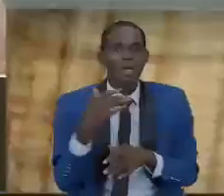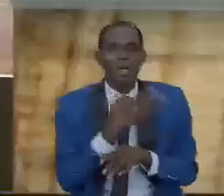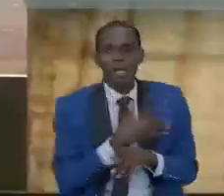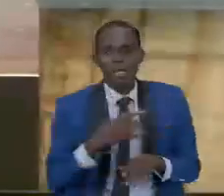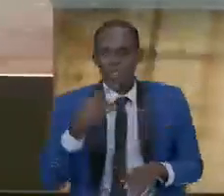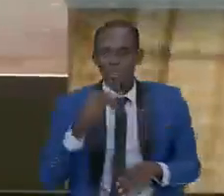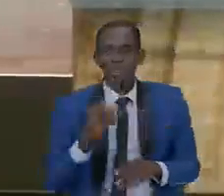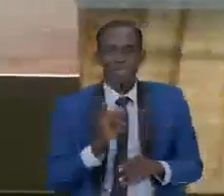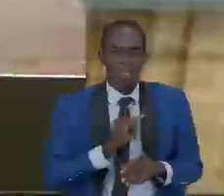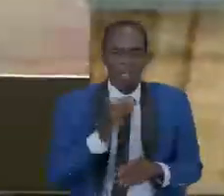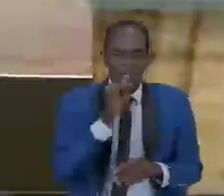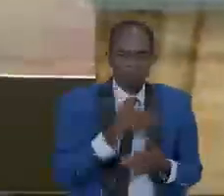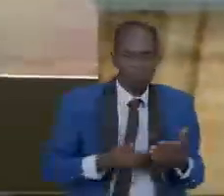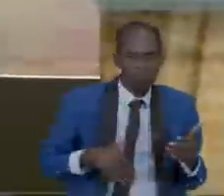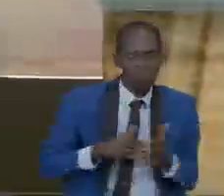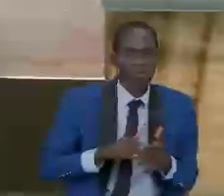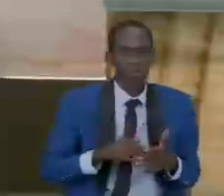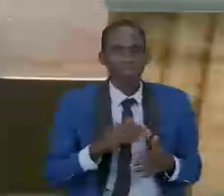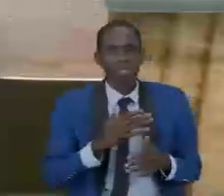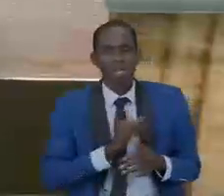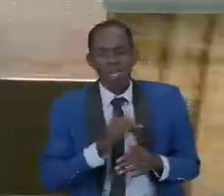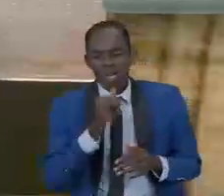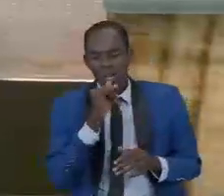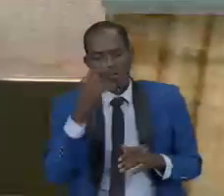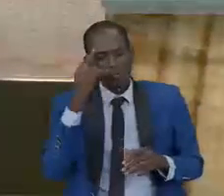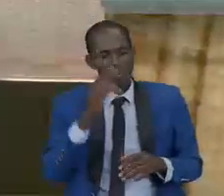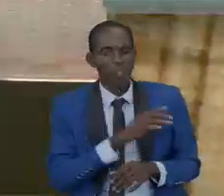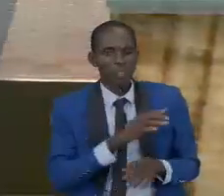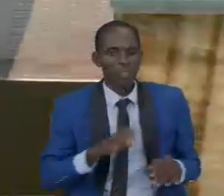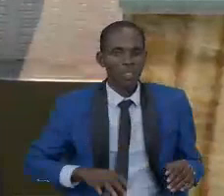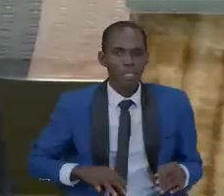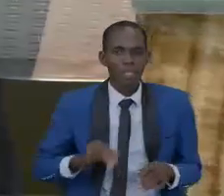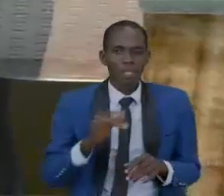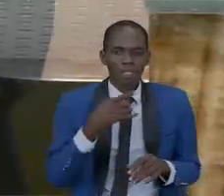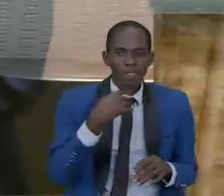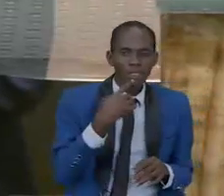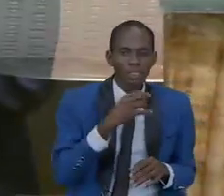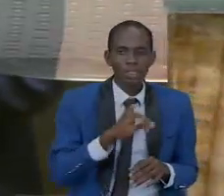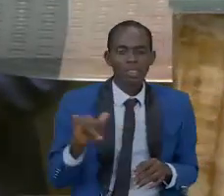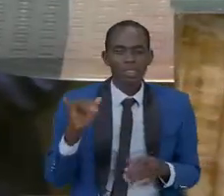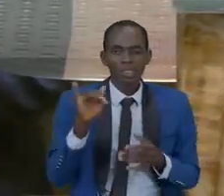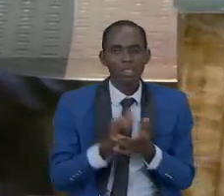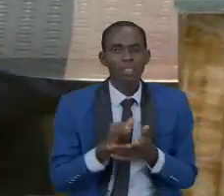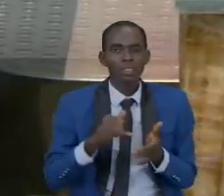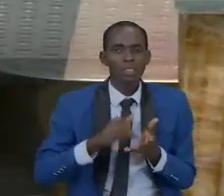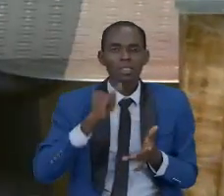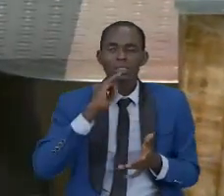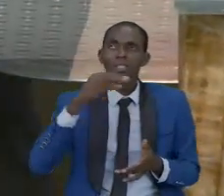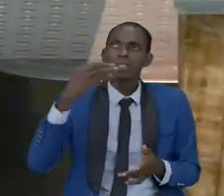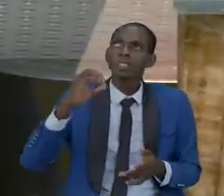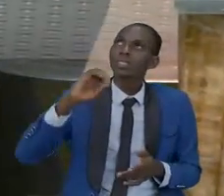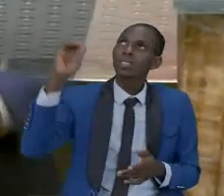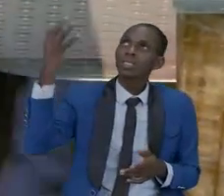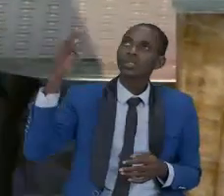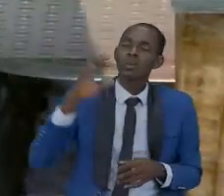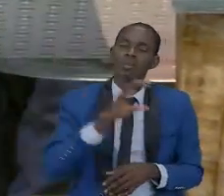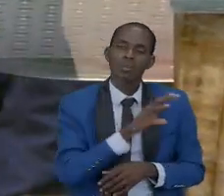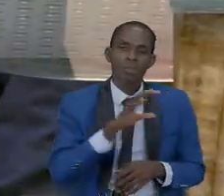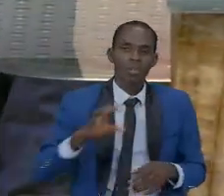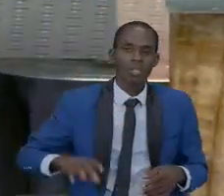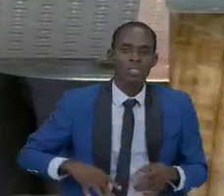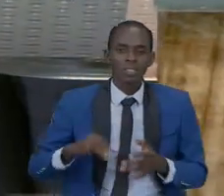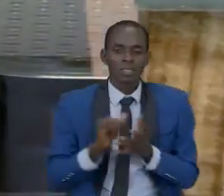to be born again he claims to be for Christ and he claims that it is the grace of Christ that has